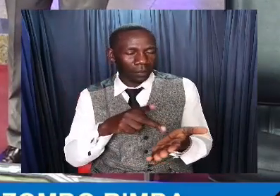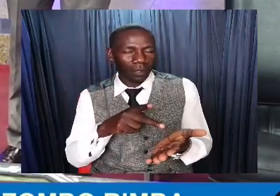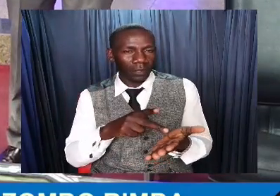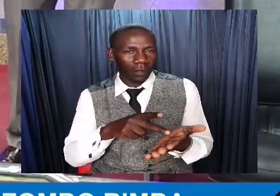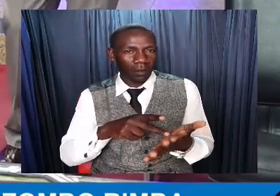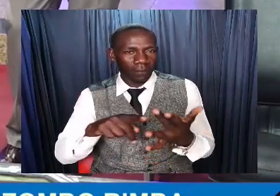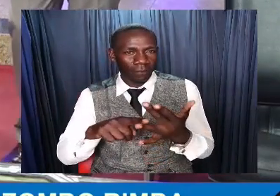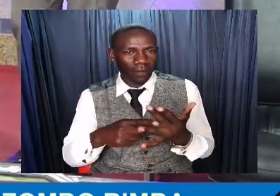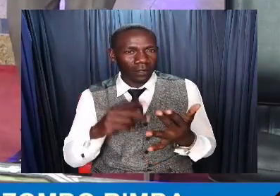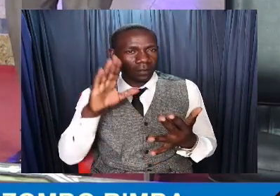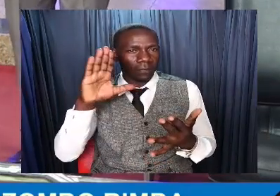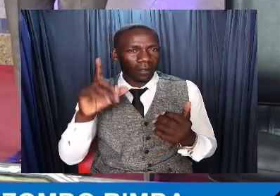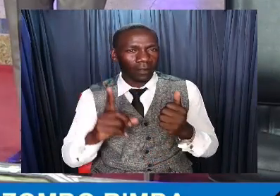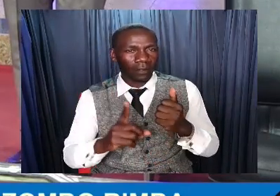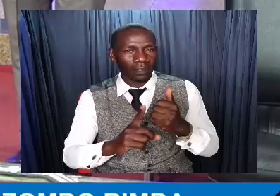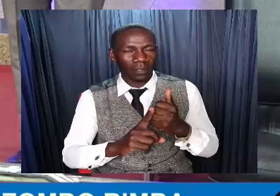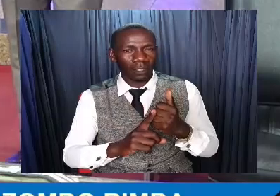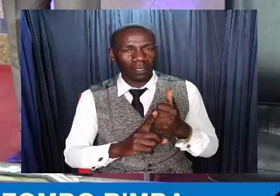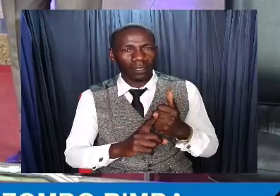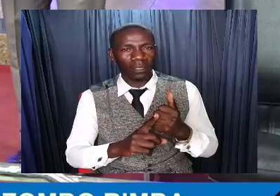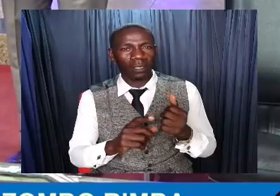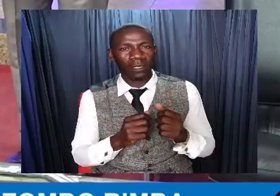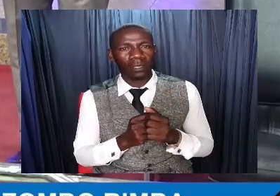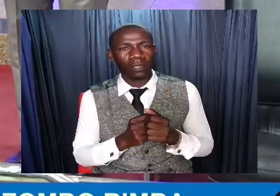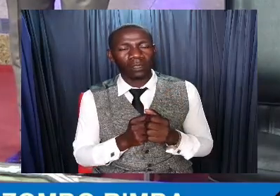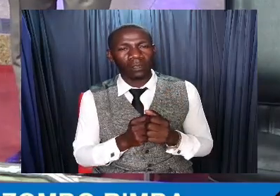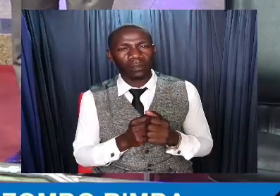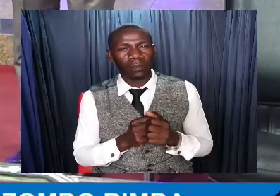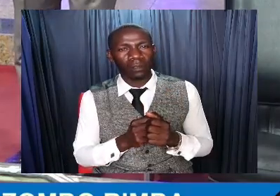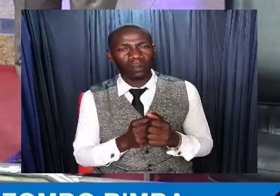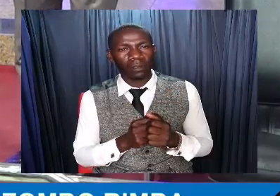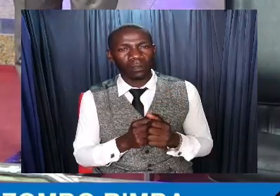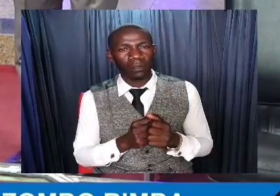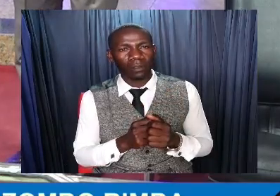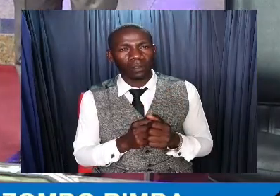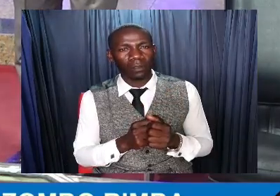Petro wa kwanza tano sita. First epistle of Peter 5:6.